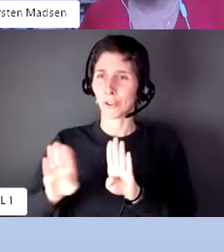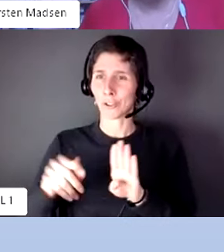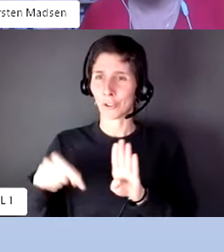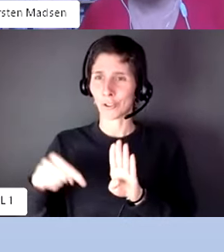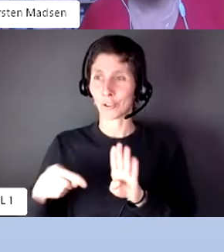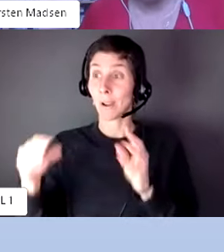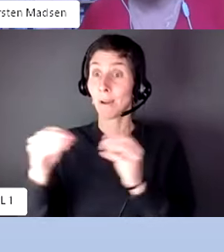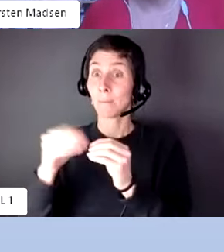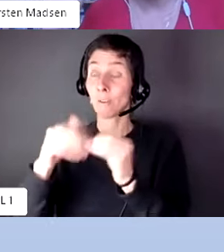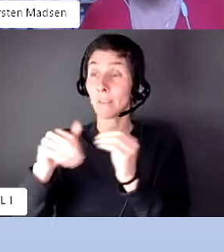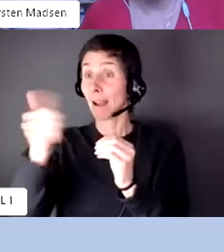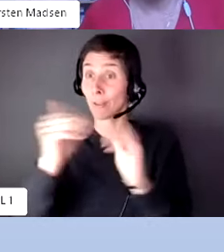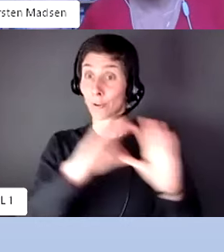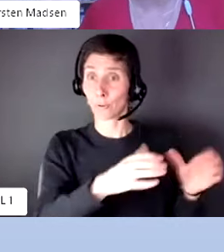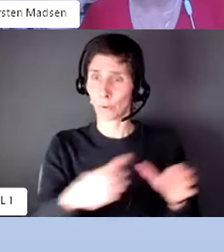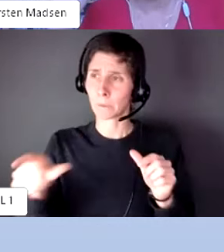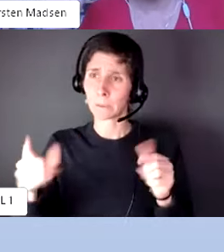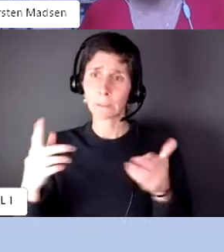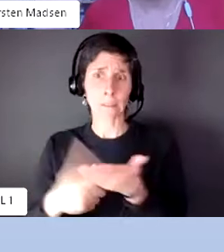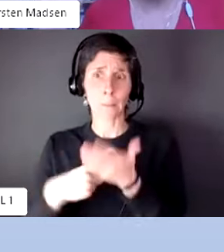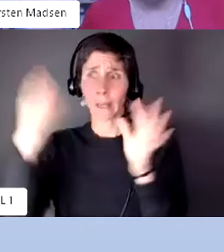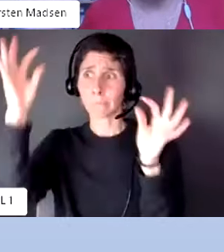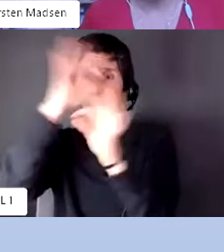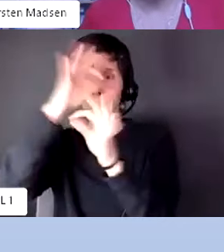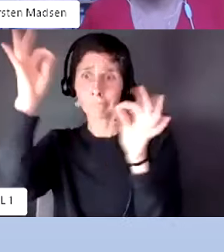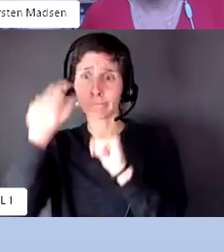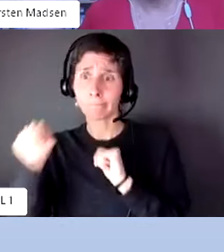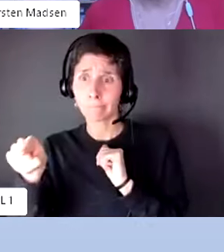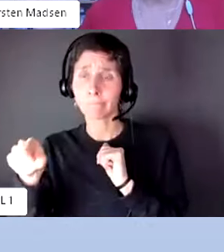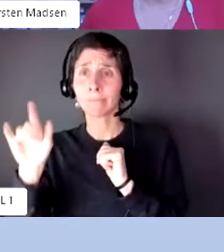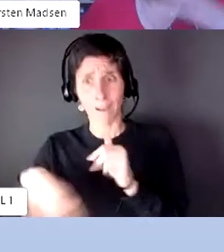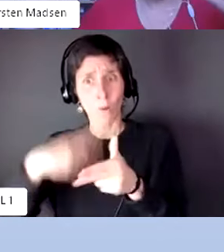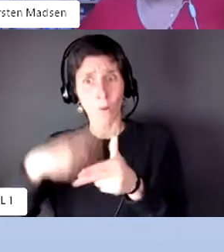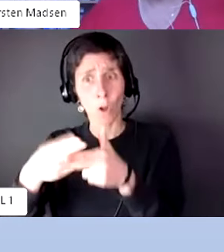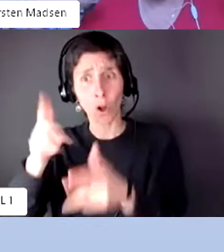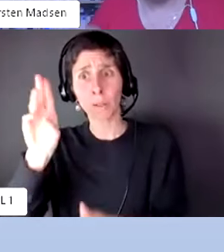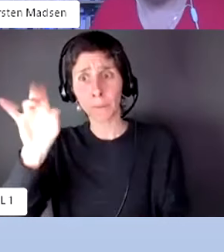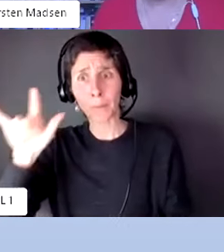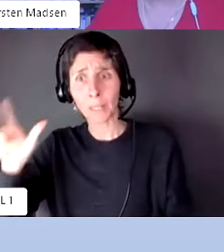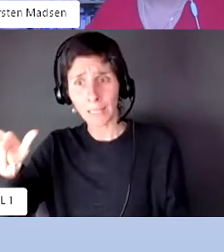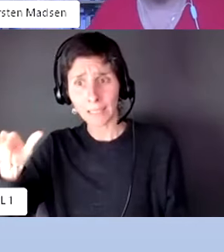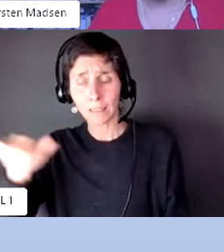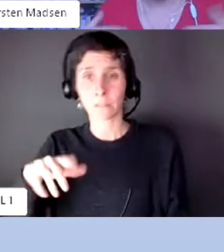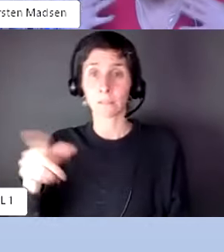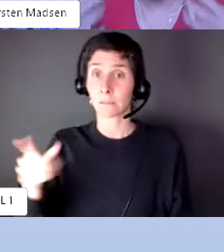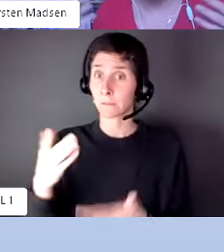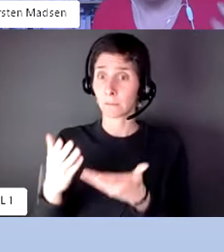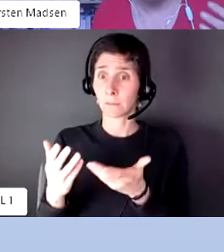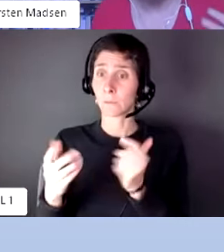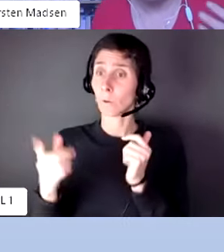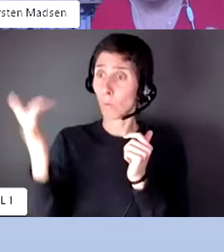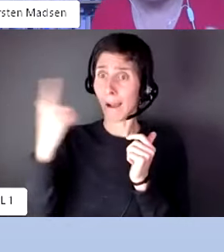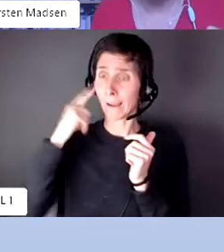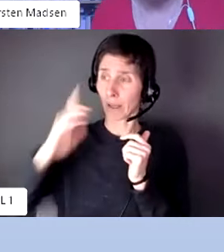that what they are actually doing is bullying behavior, because it's become part and parcel of the way